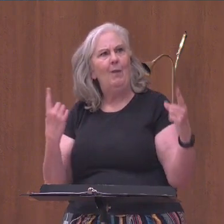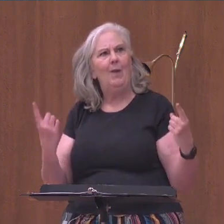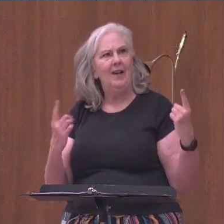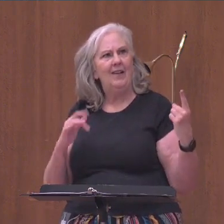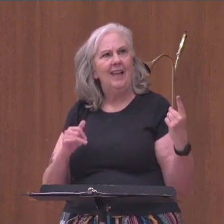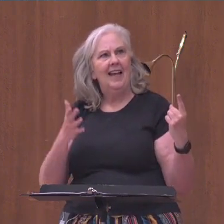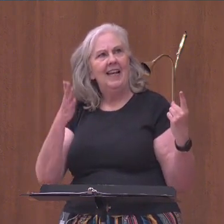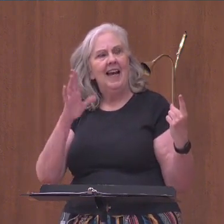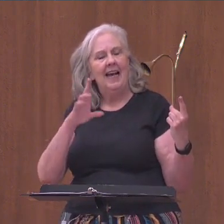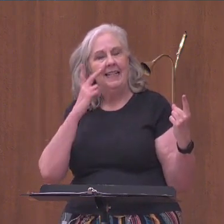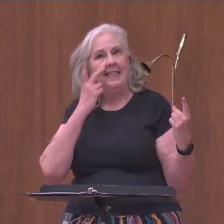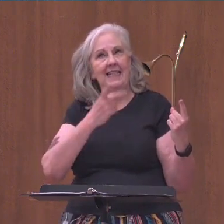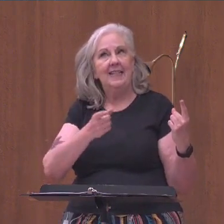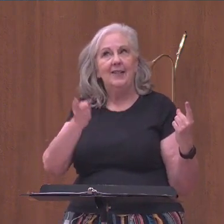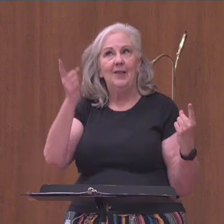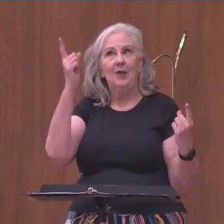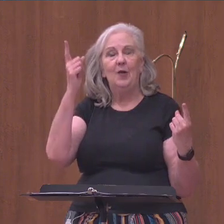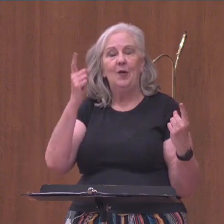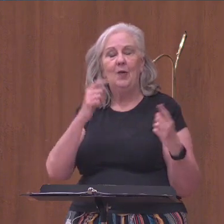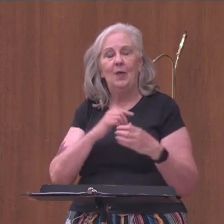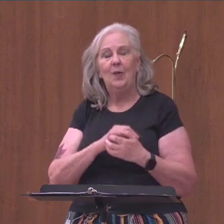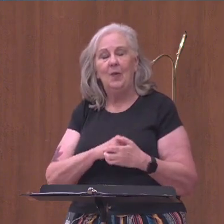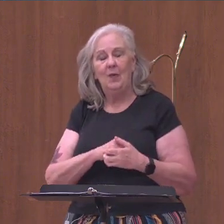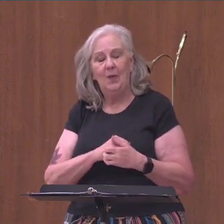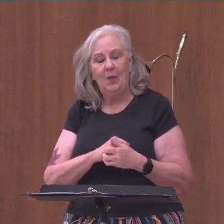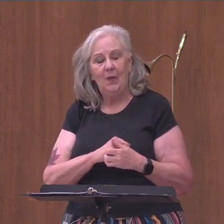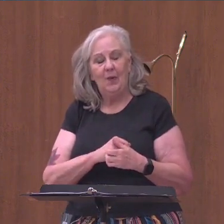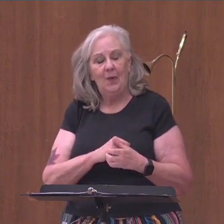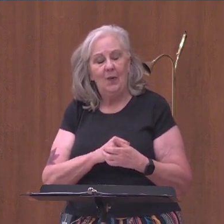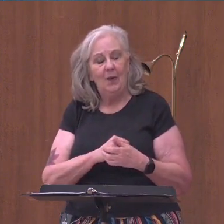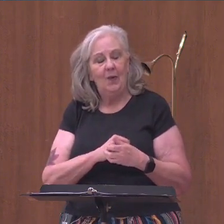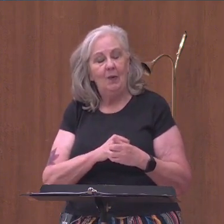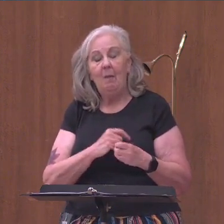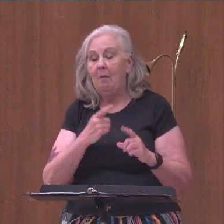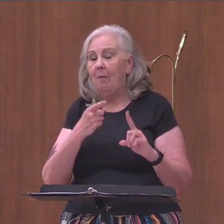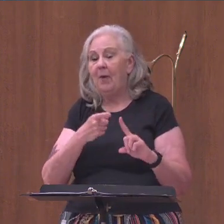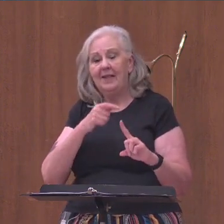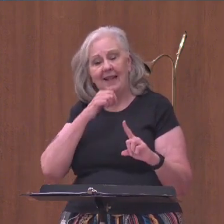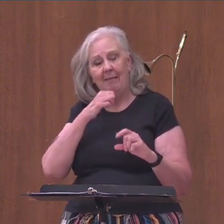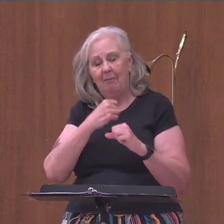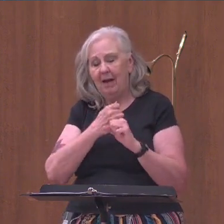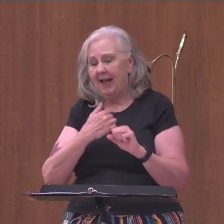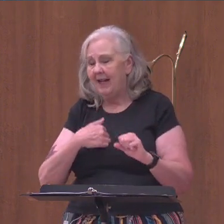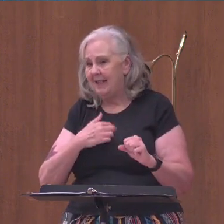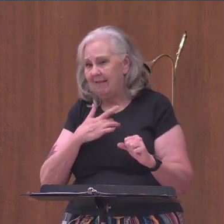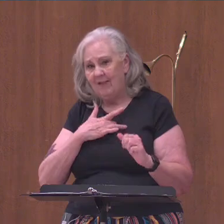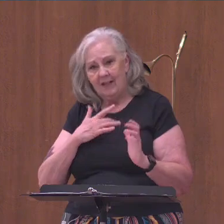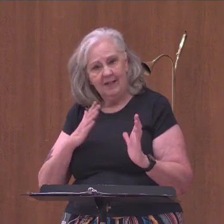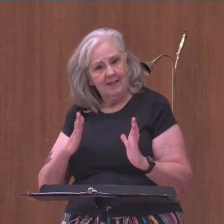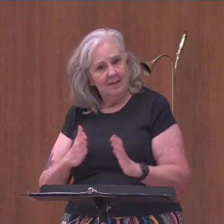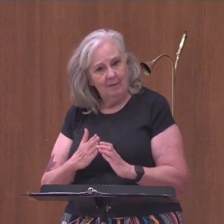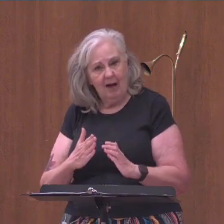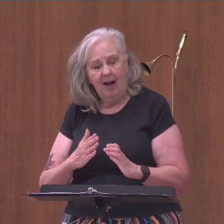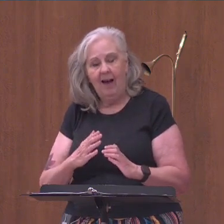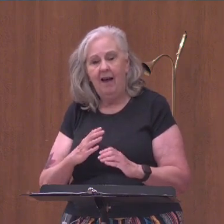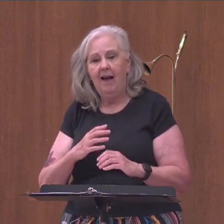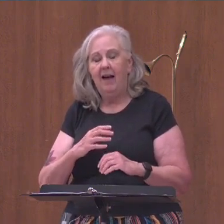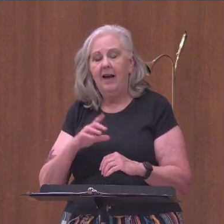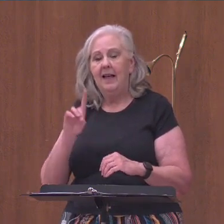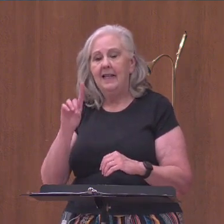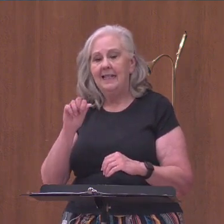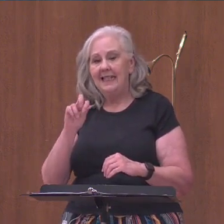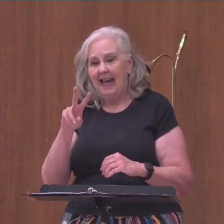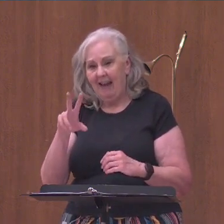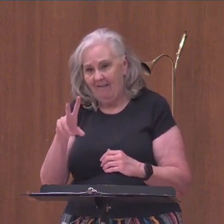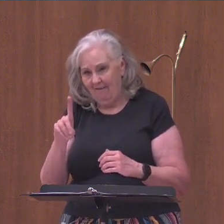God sees you? The point is not to make us feel small. David goes on to write these amazing